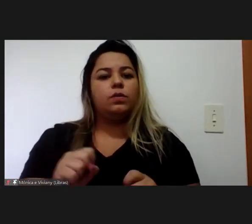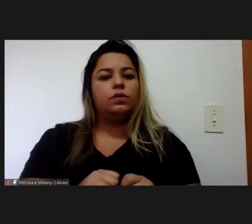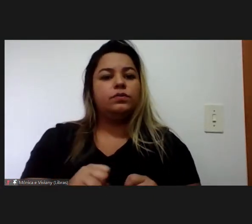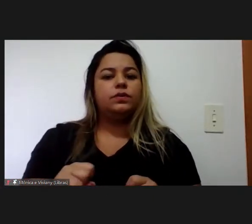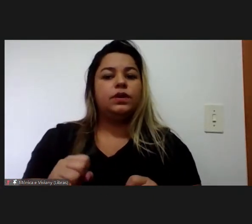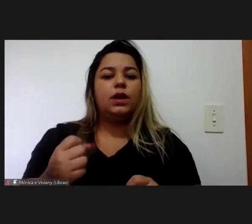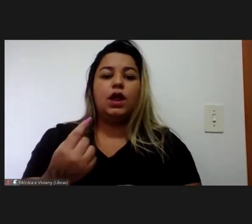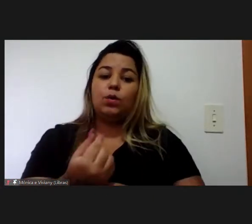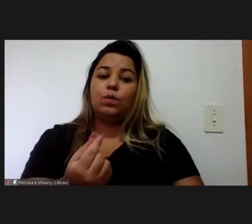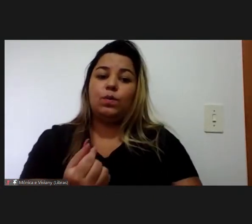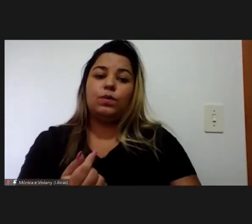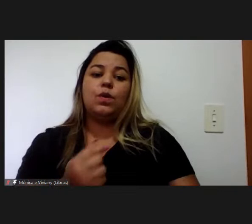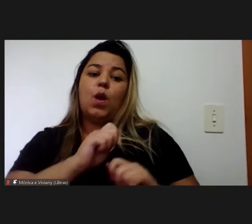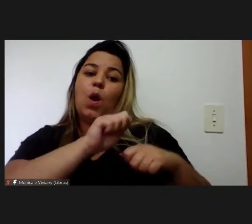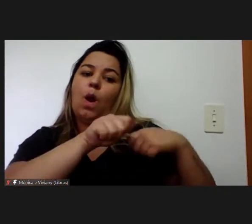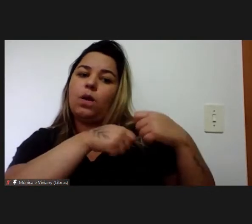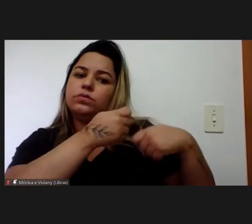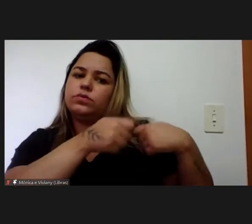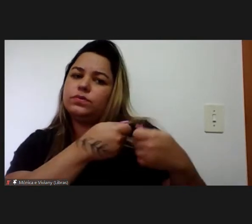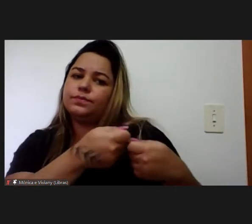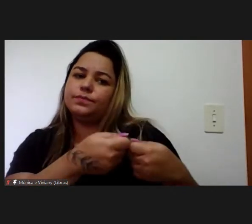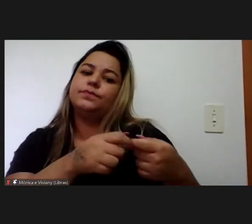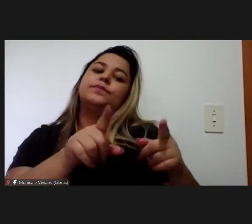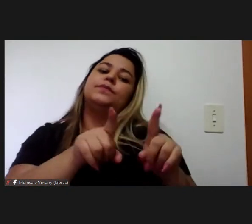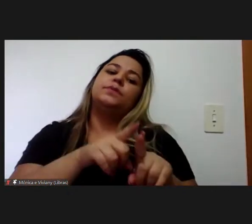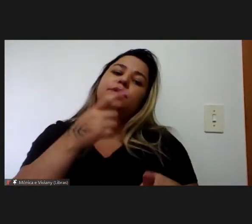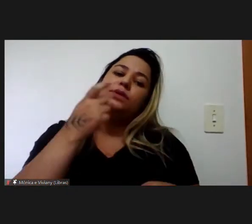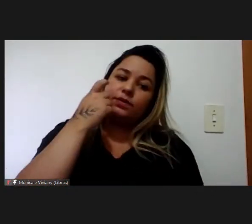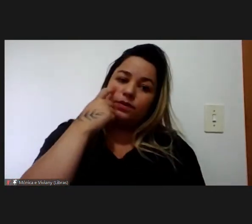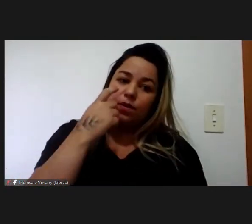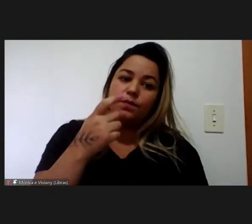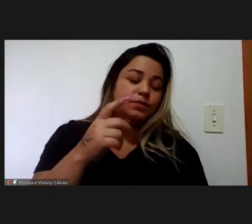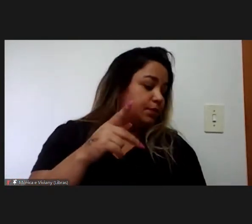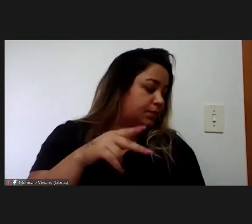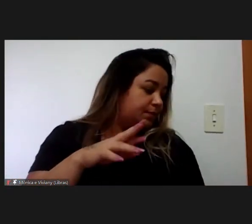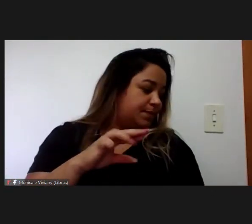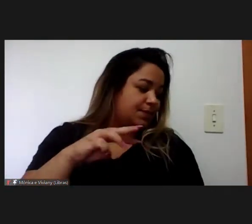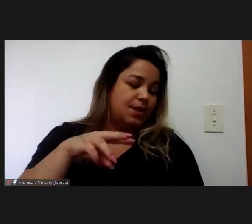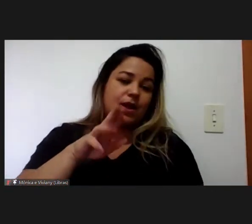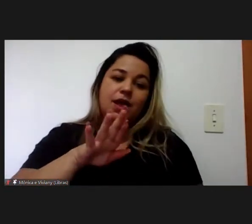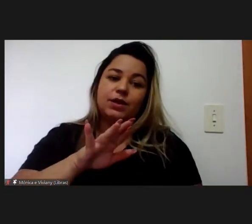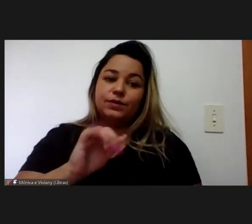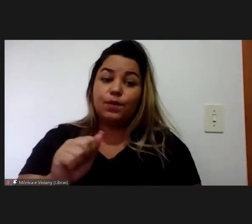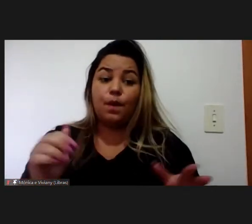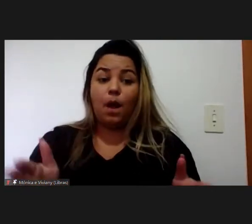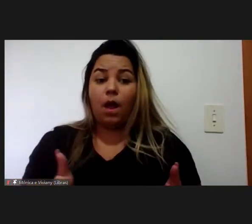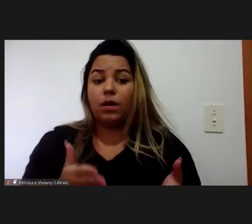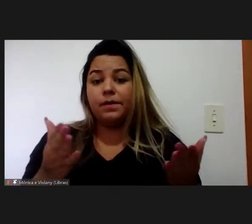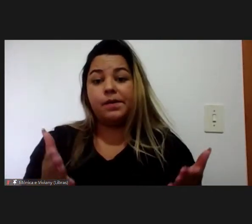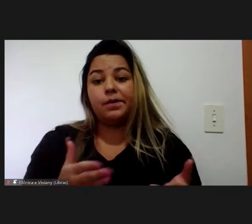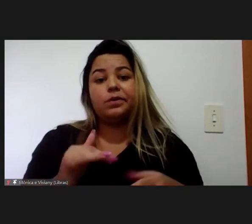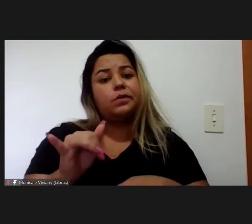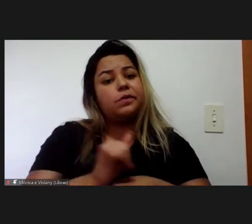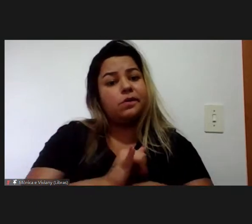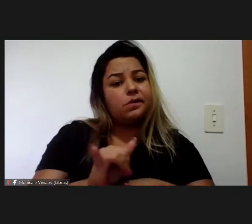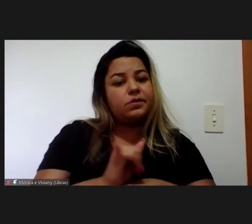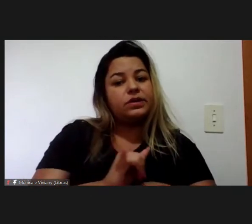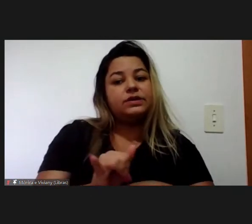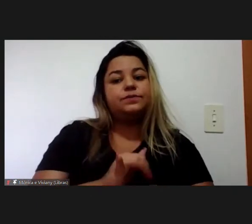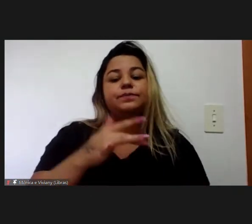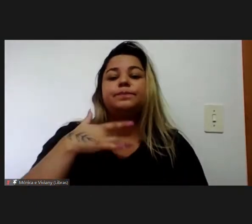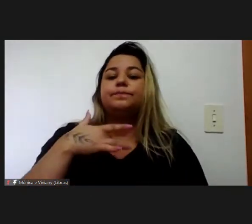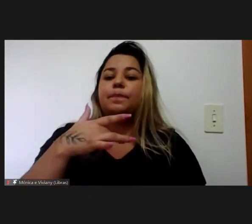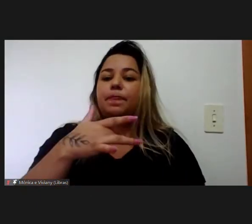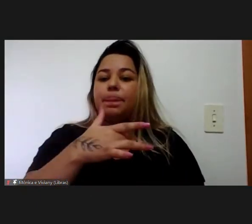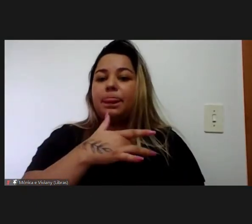behavior, social behaviors, economical and environmental ones. The primary health care promotes and protects